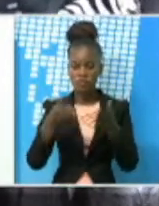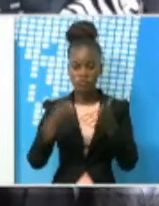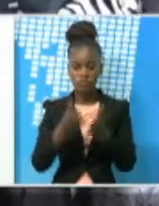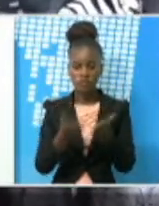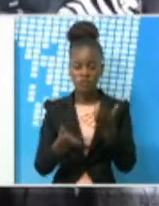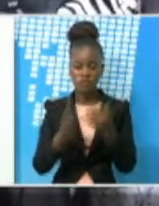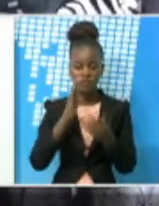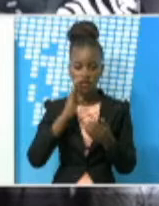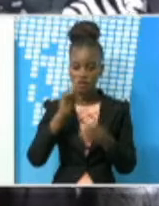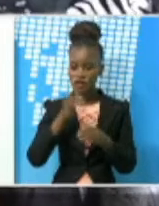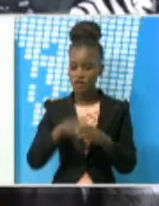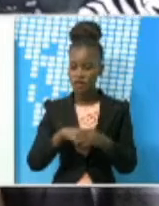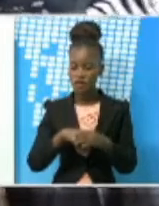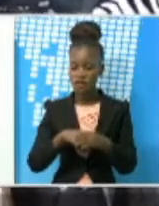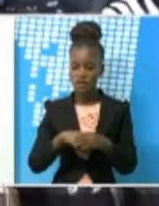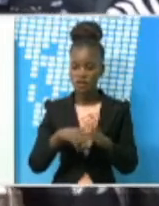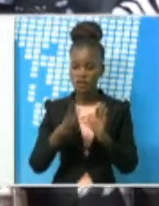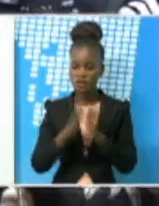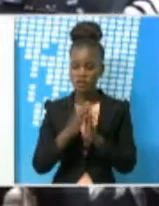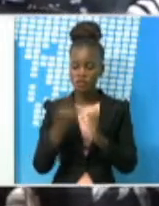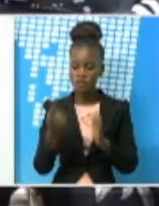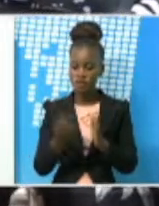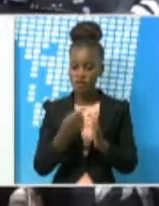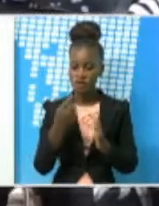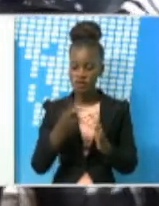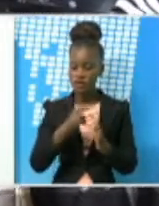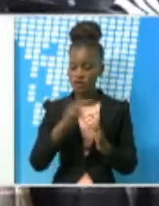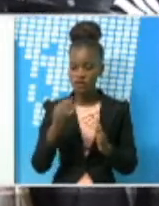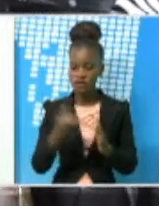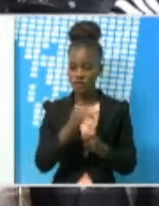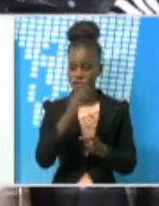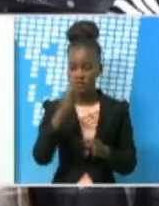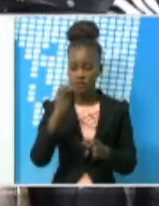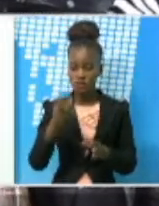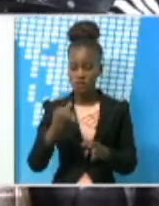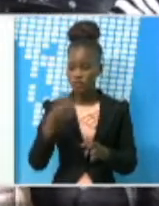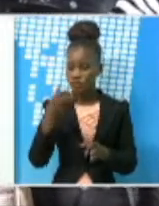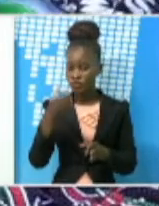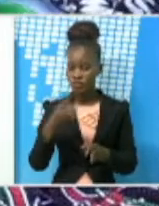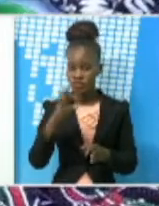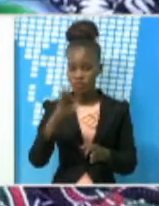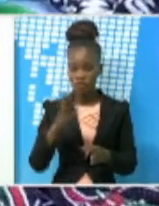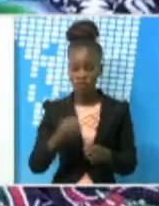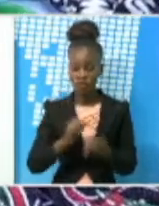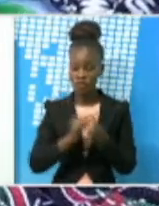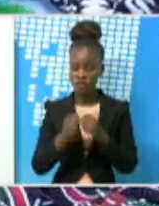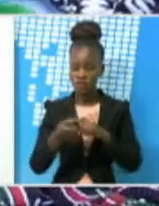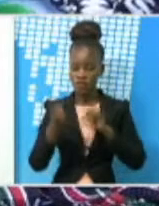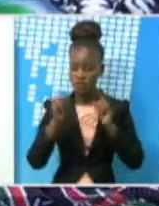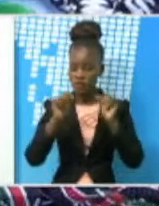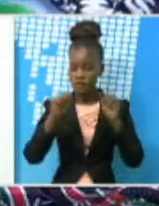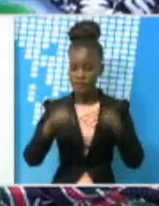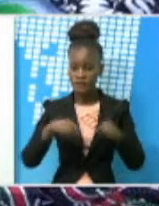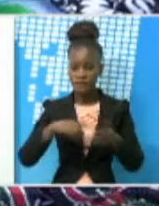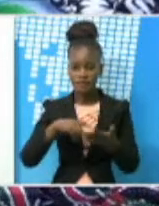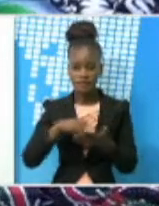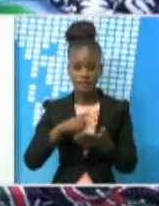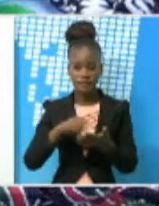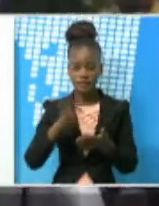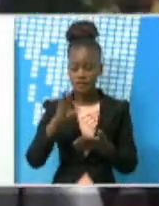in the region and on international markets. By use of social media, artists can be able to sell their